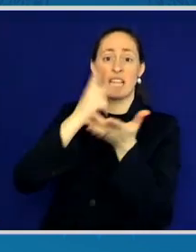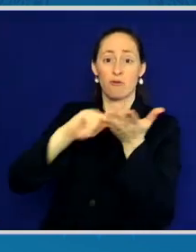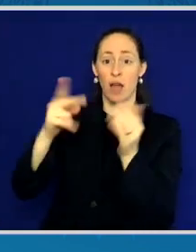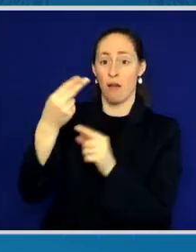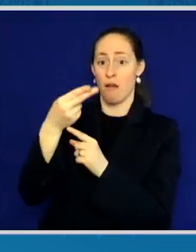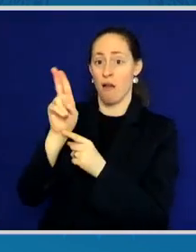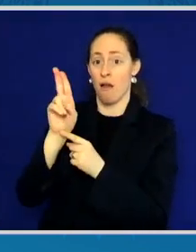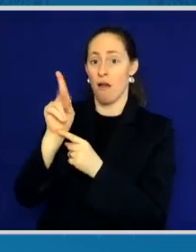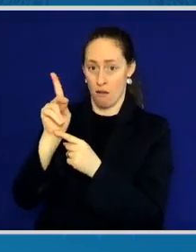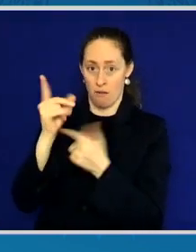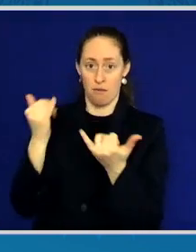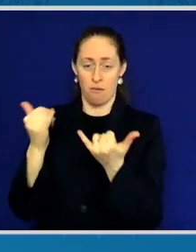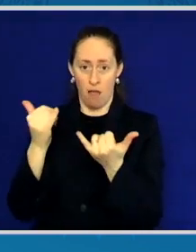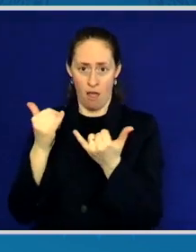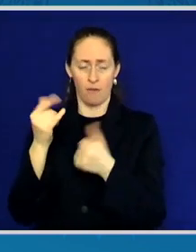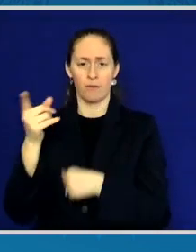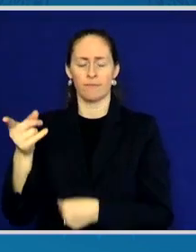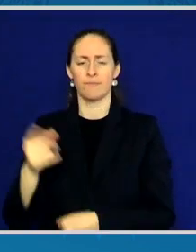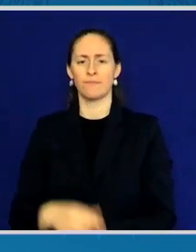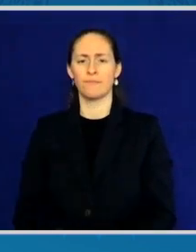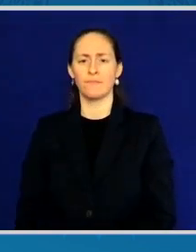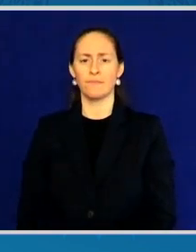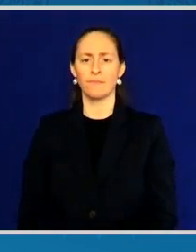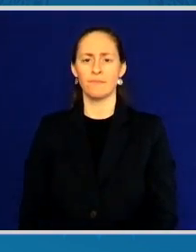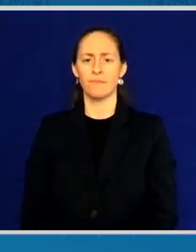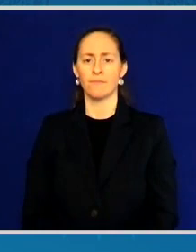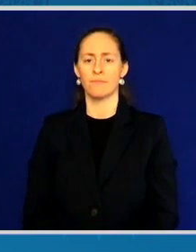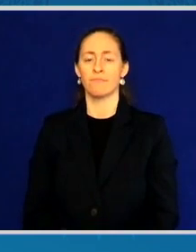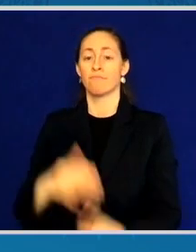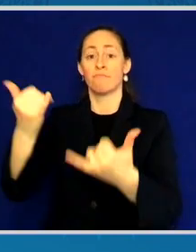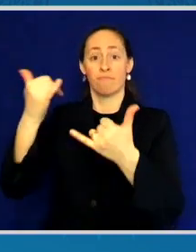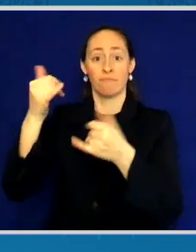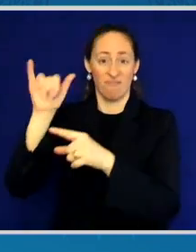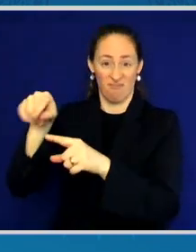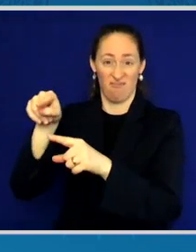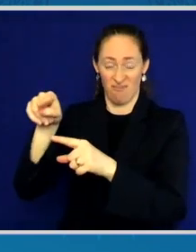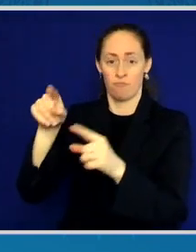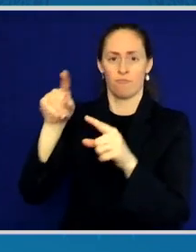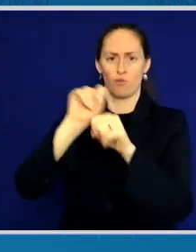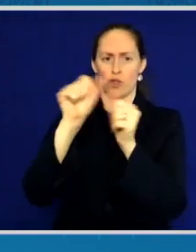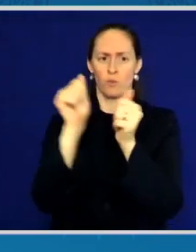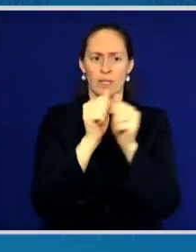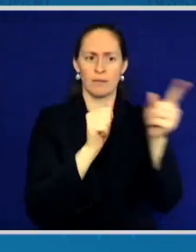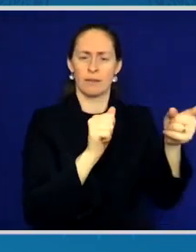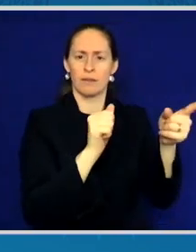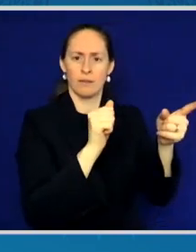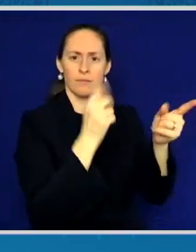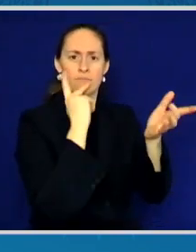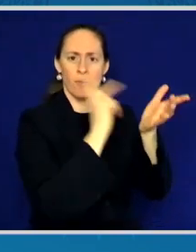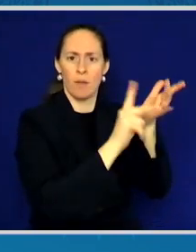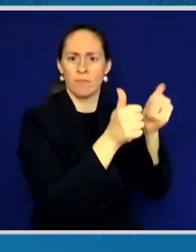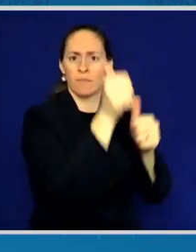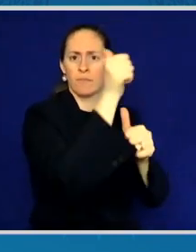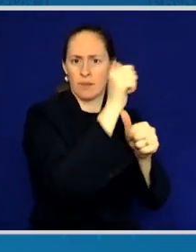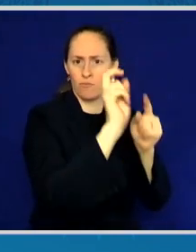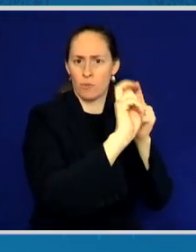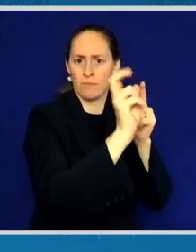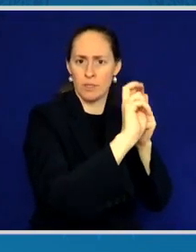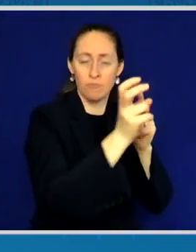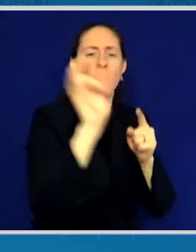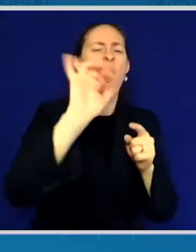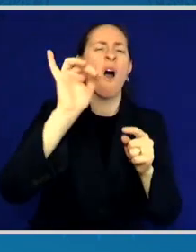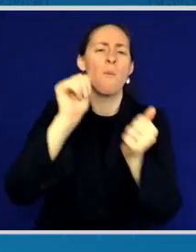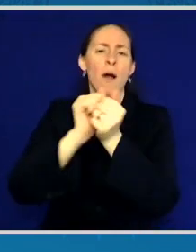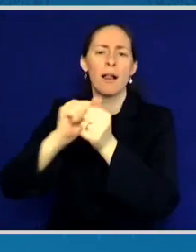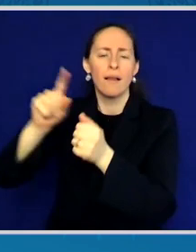working with the Department of Transportation and the Biden-Harris administration to figure out